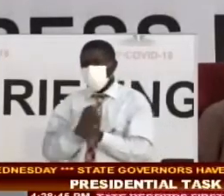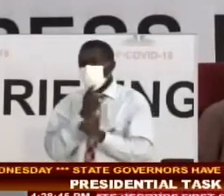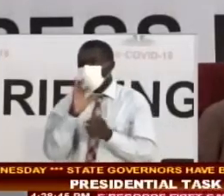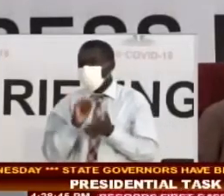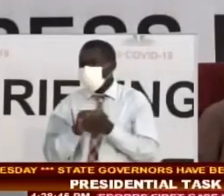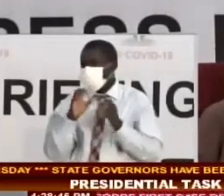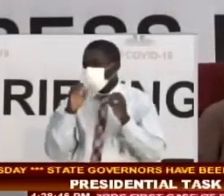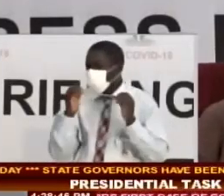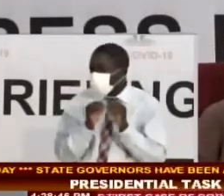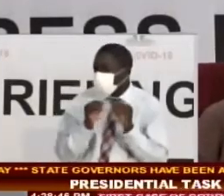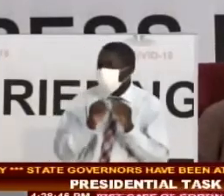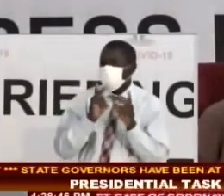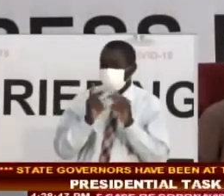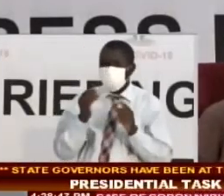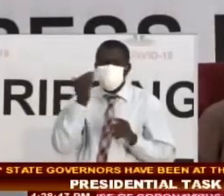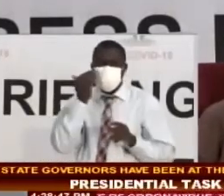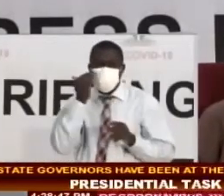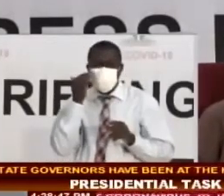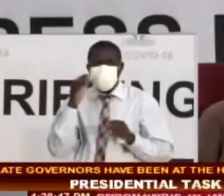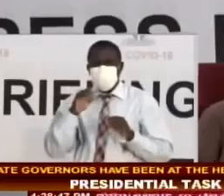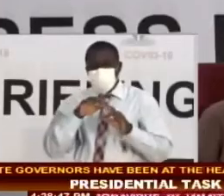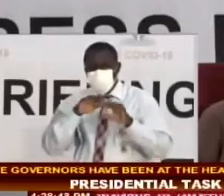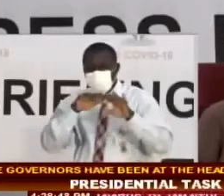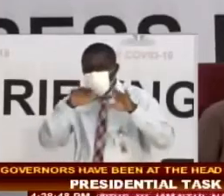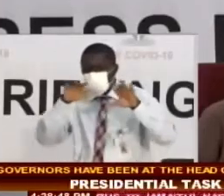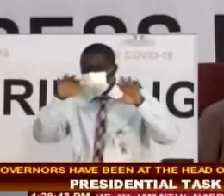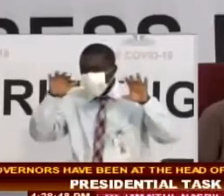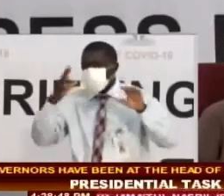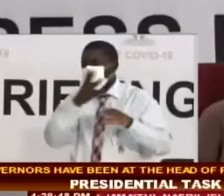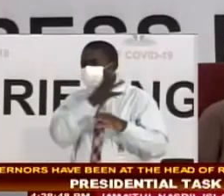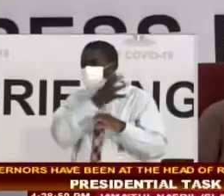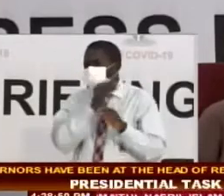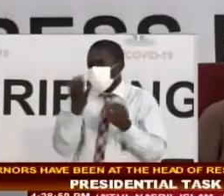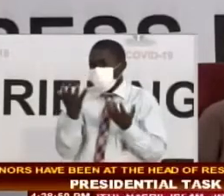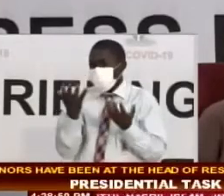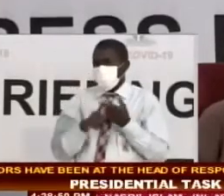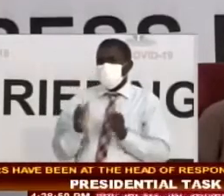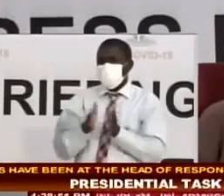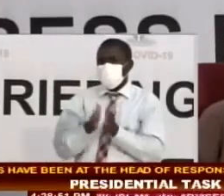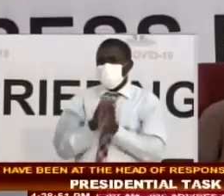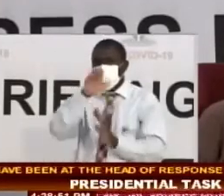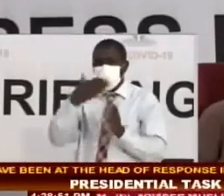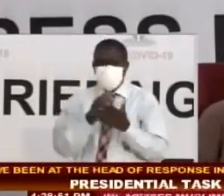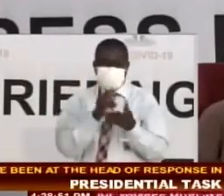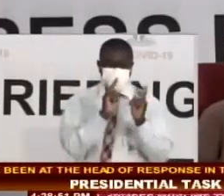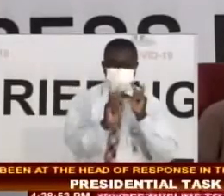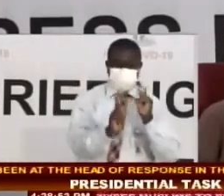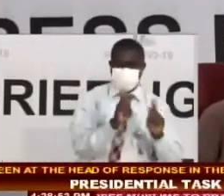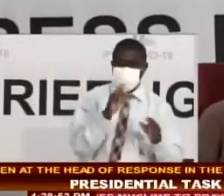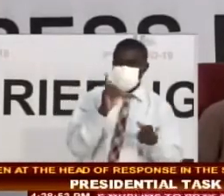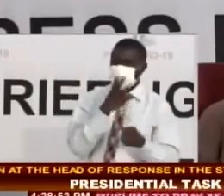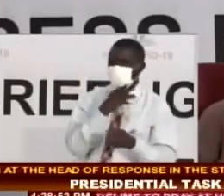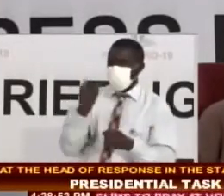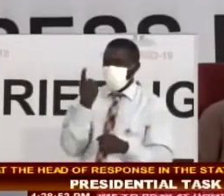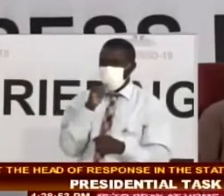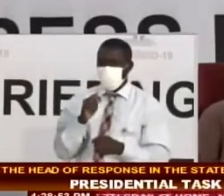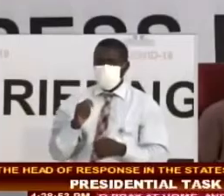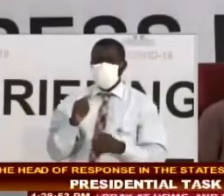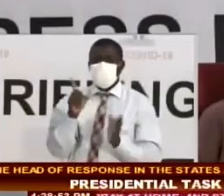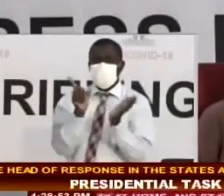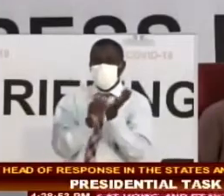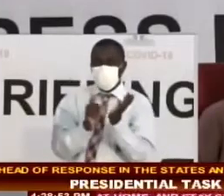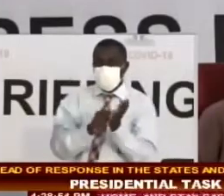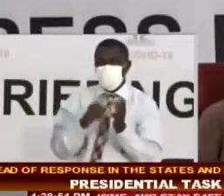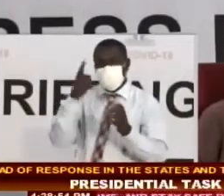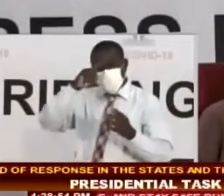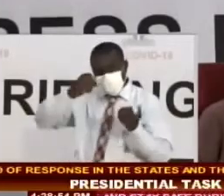this regard, we would like to acknowledge and thank both the public as well as the private media for the support they